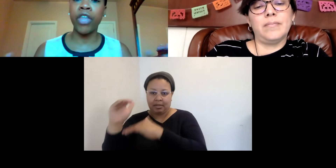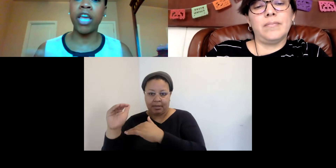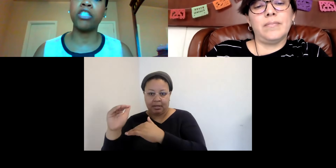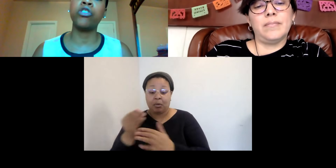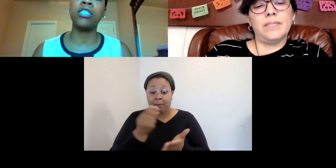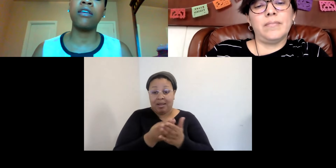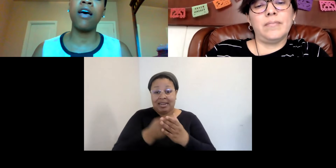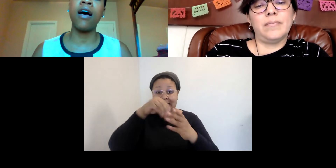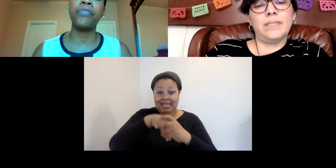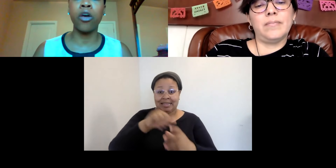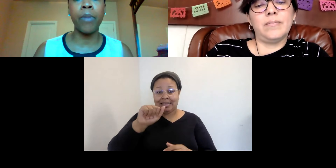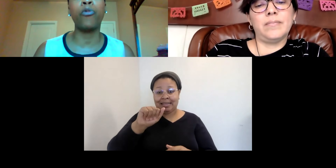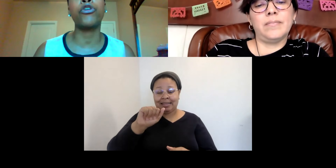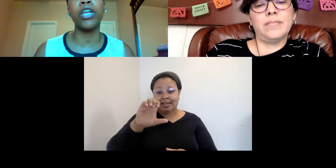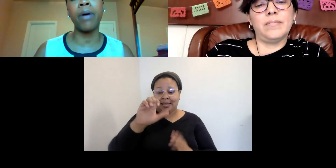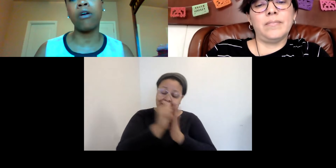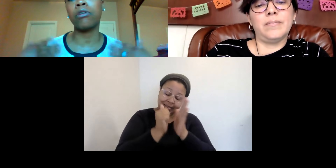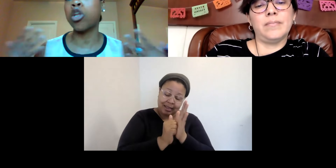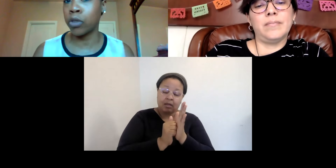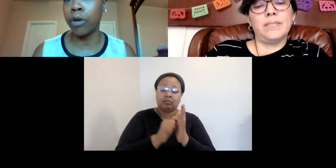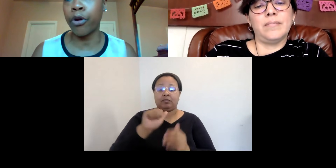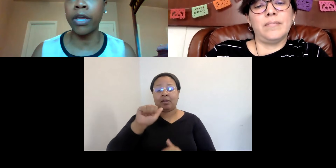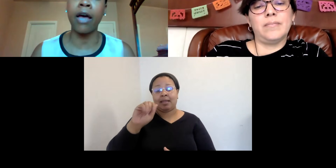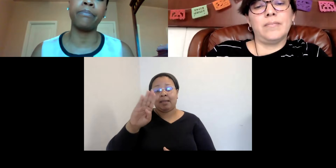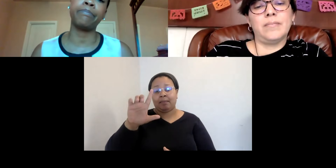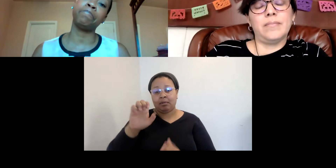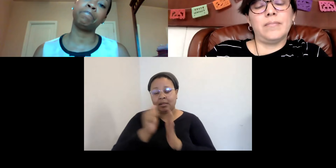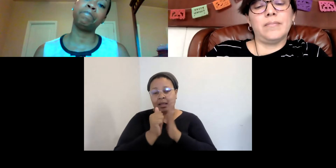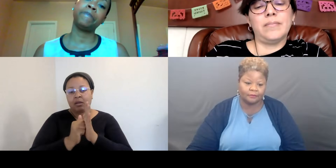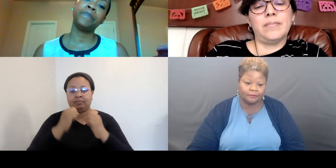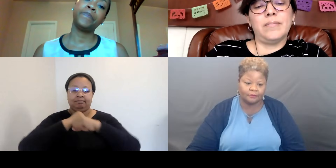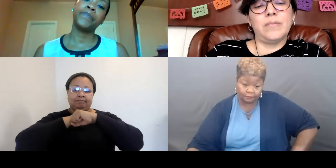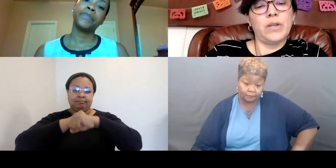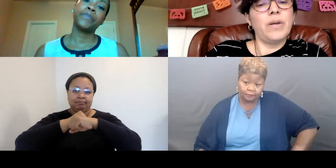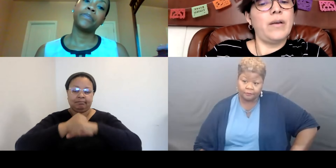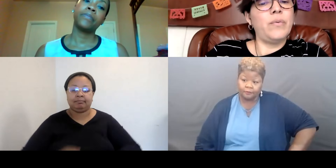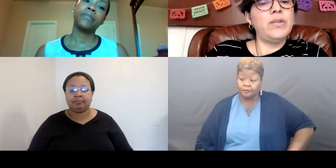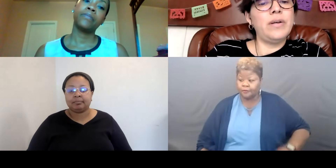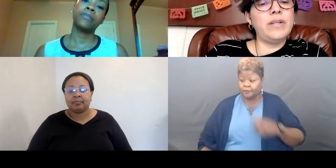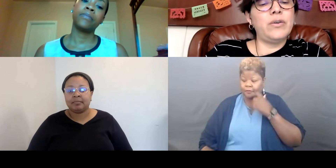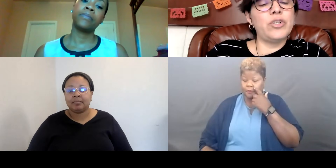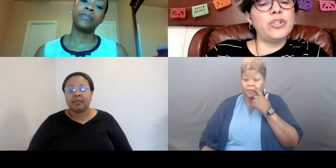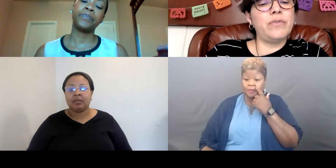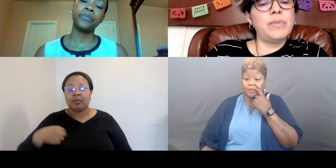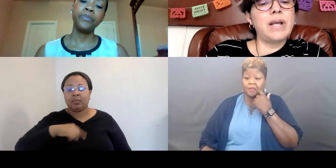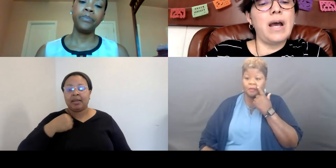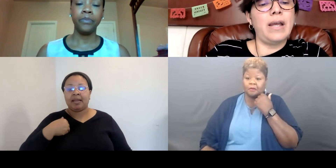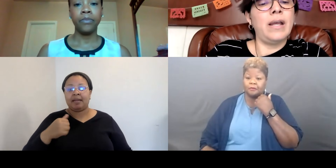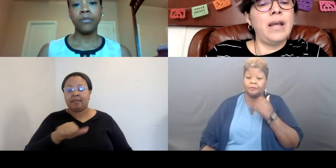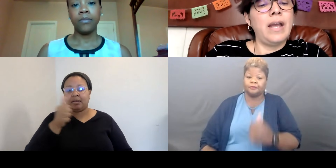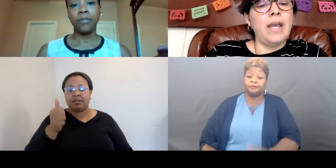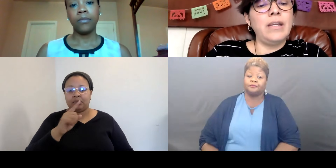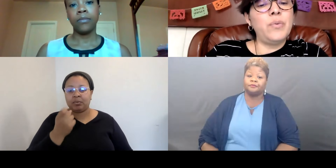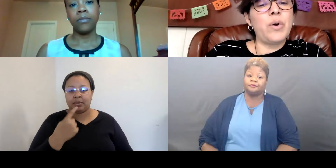that's just one thing that you need to think about when you're thinking about closing up your account. Okay, we do have another question from